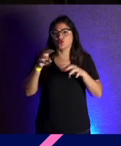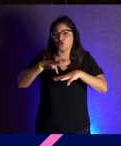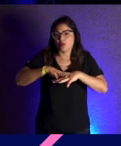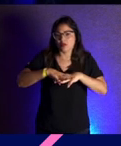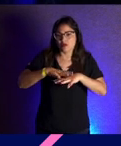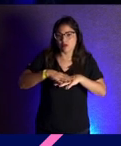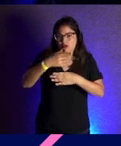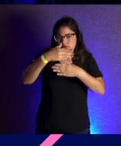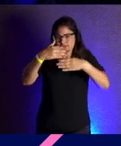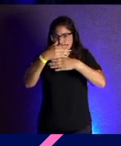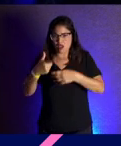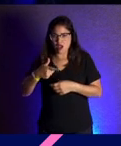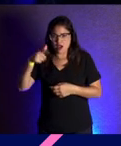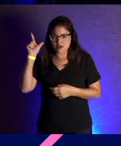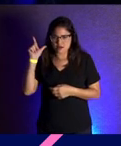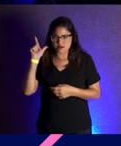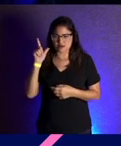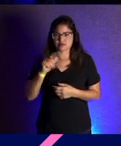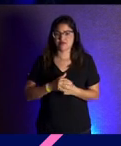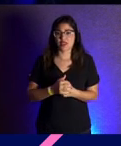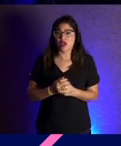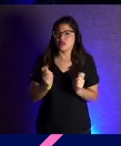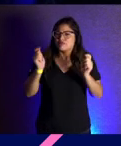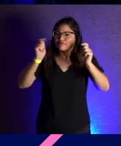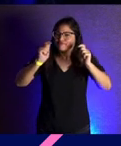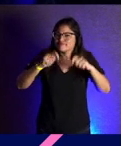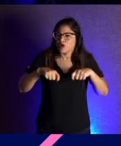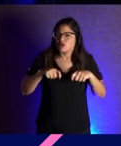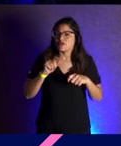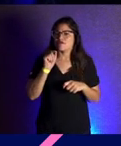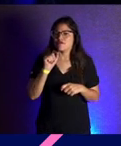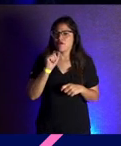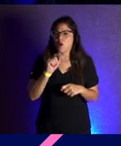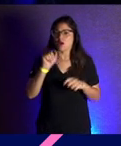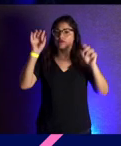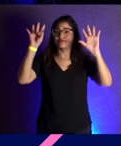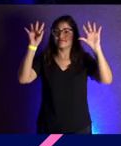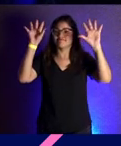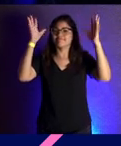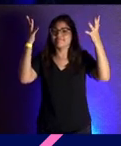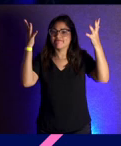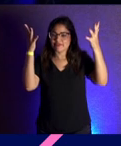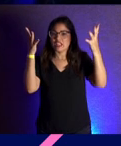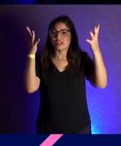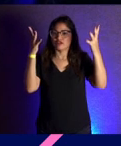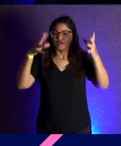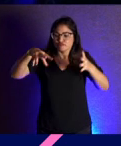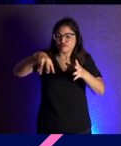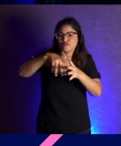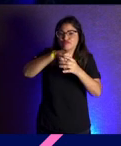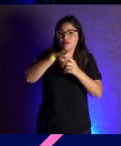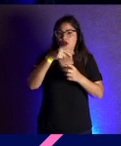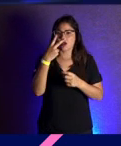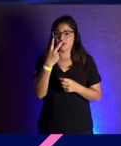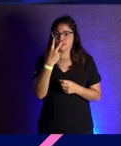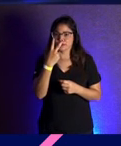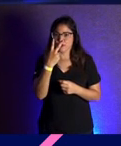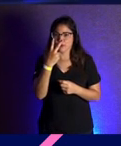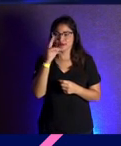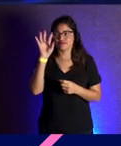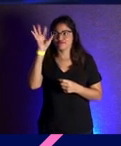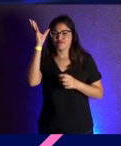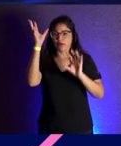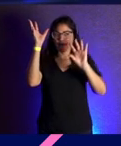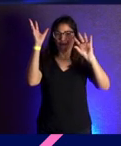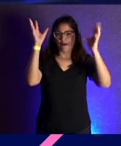the probability of an event made up of two independent